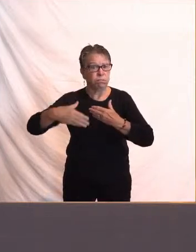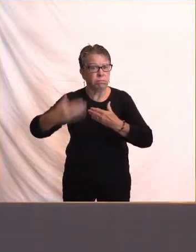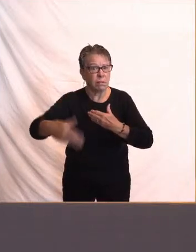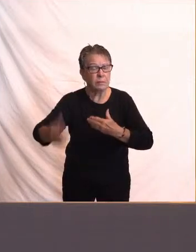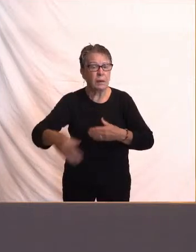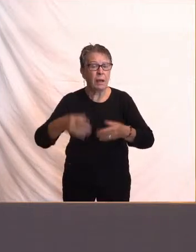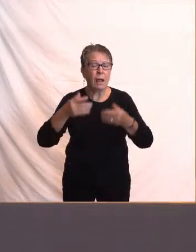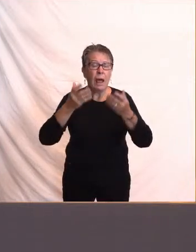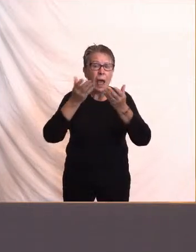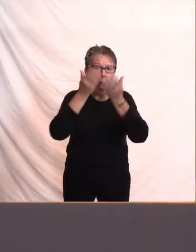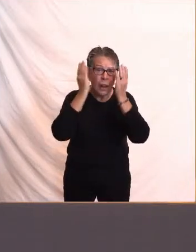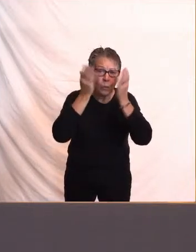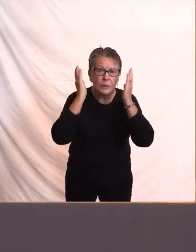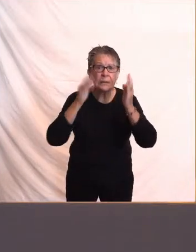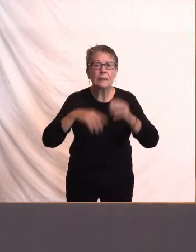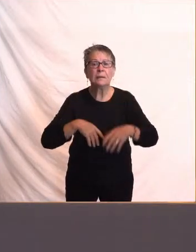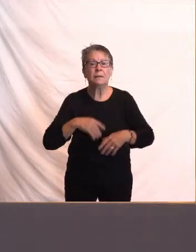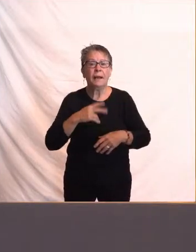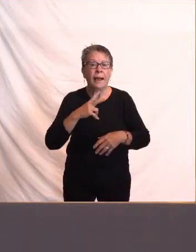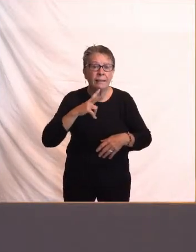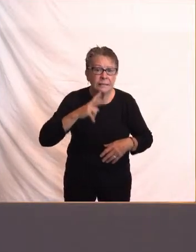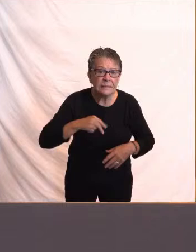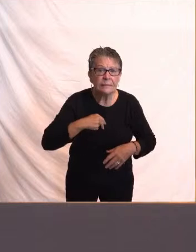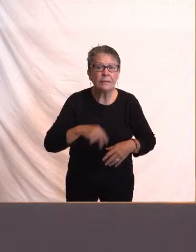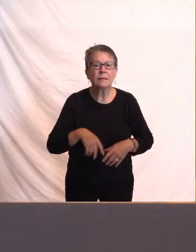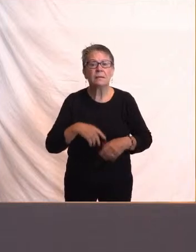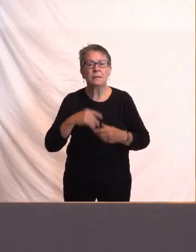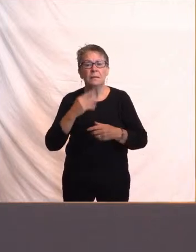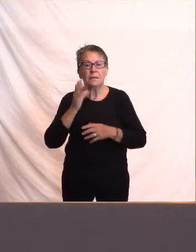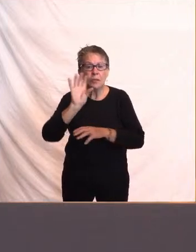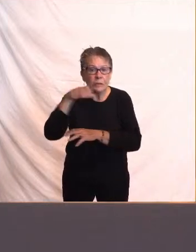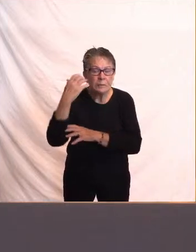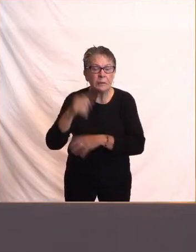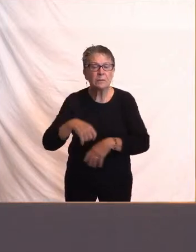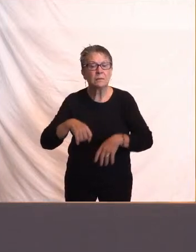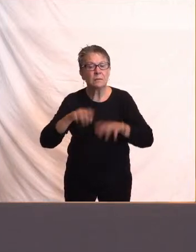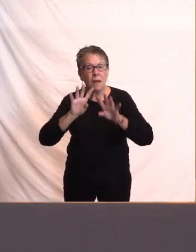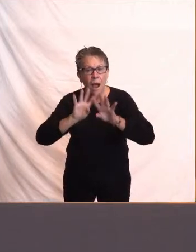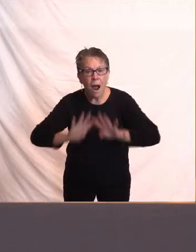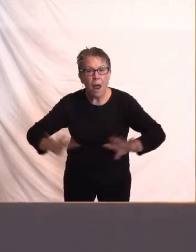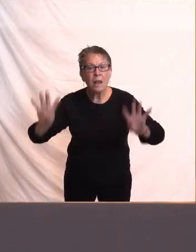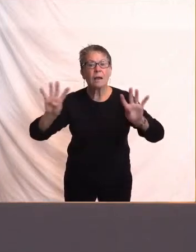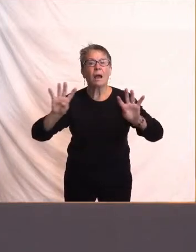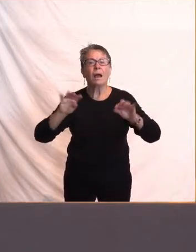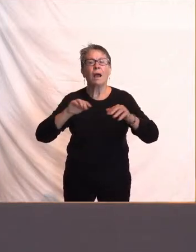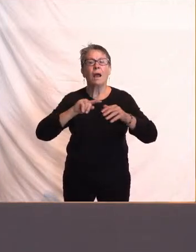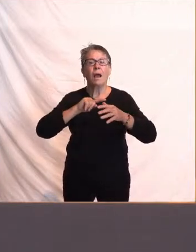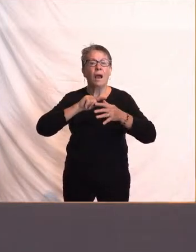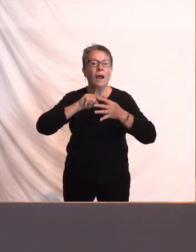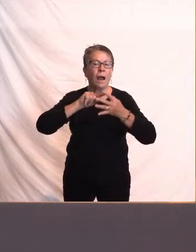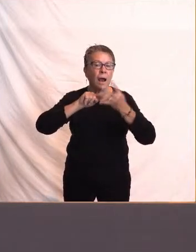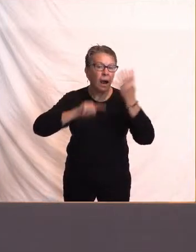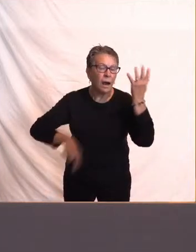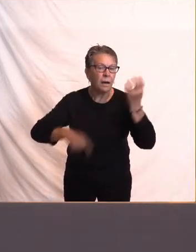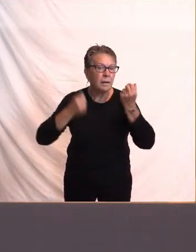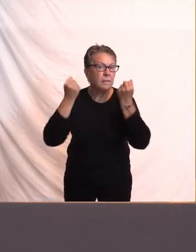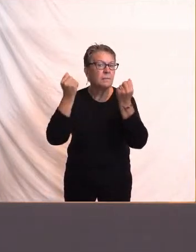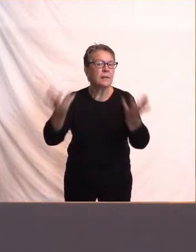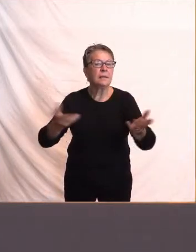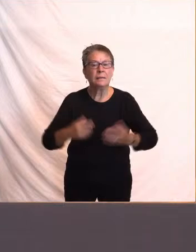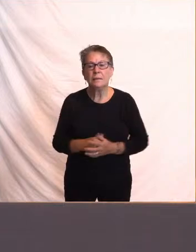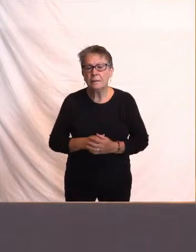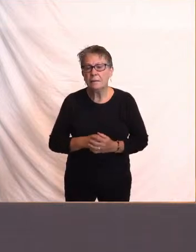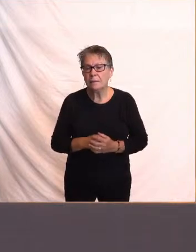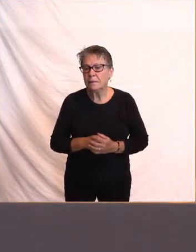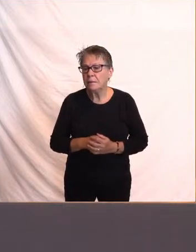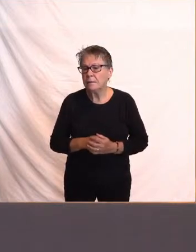with a cadence. And the key will be how people behave when they're inside. It won't be going door to door